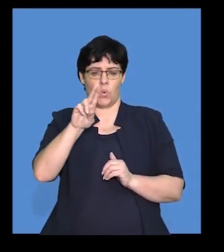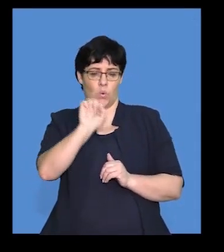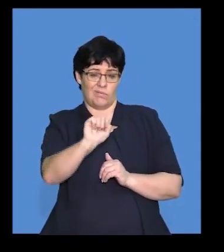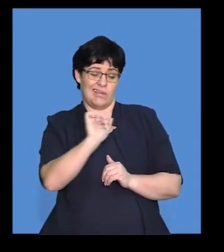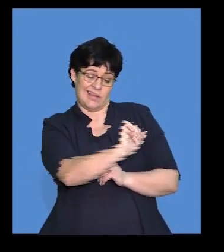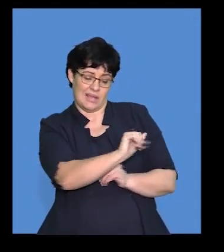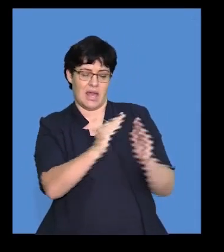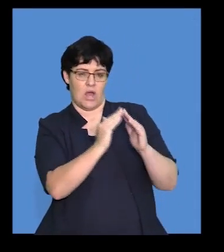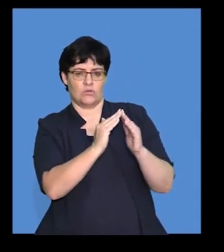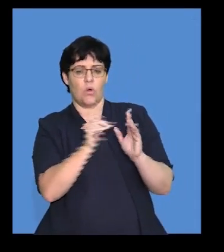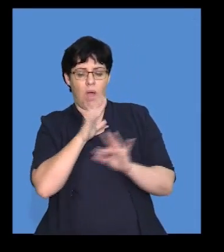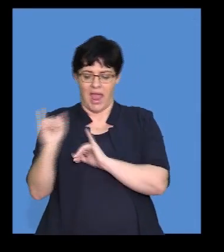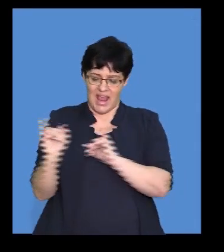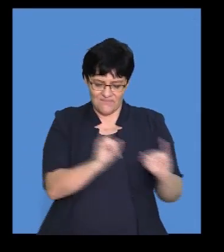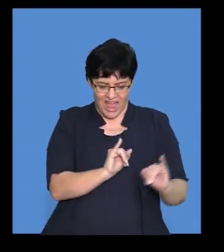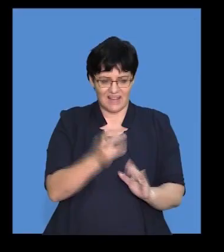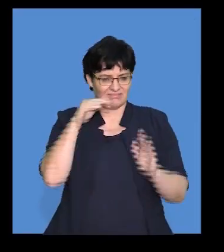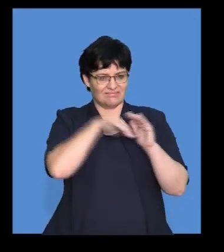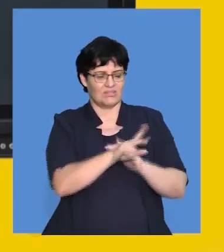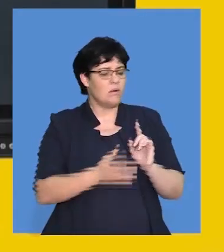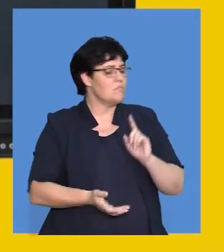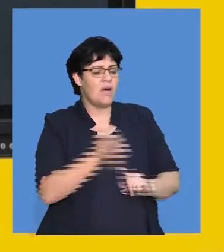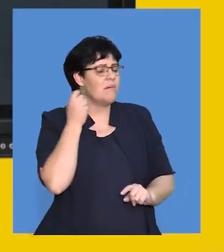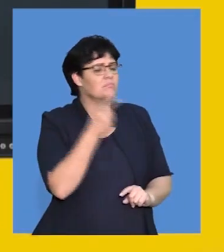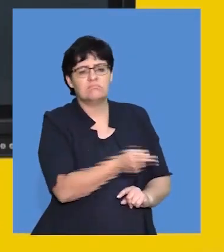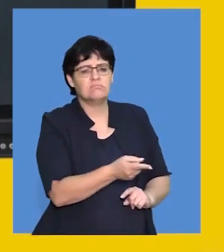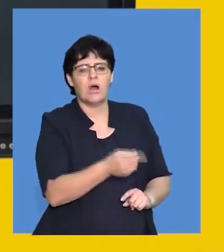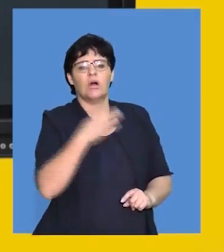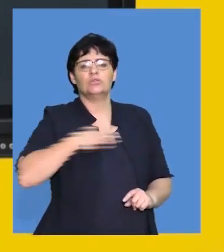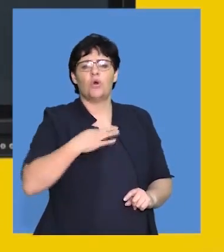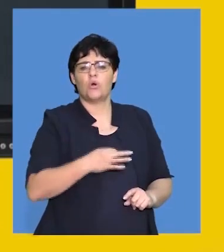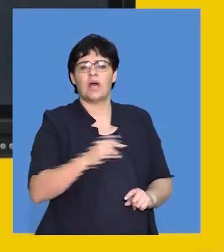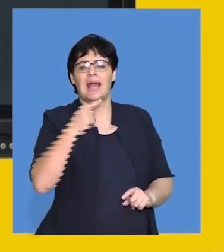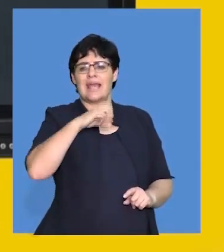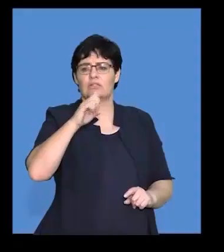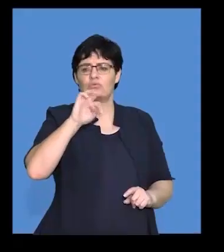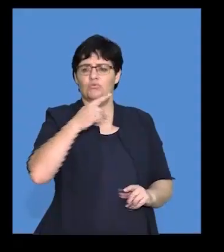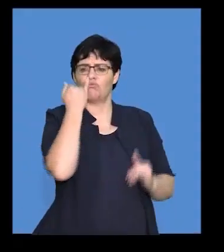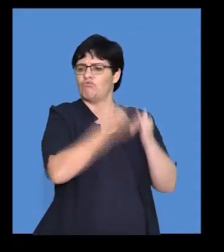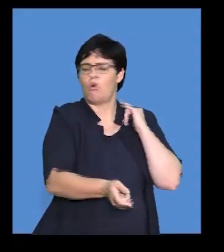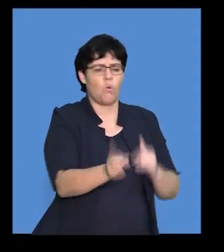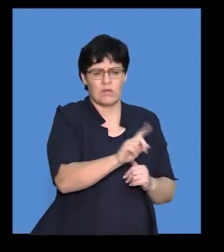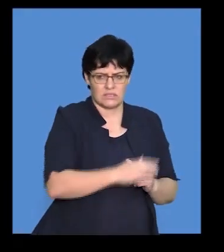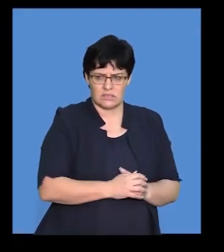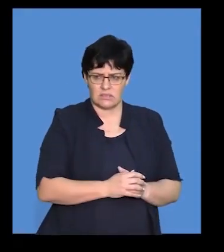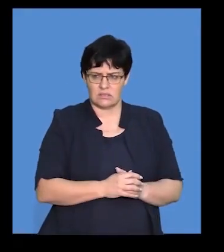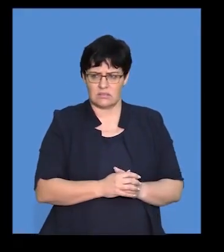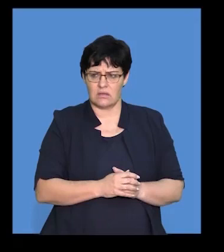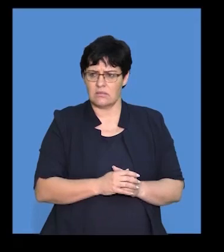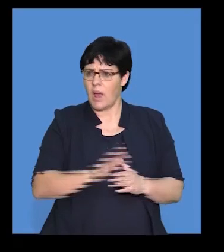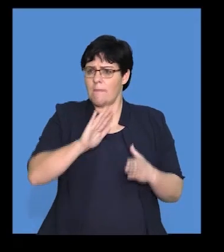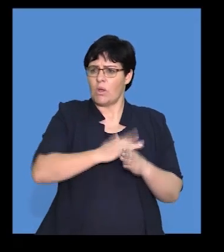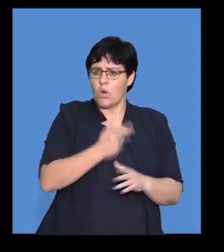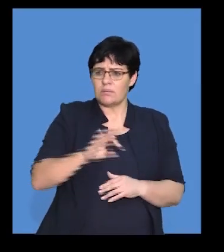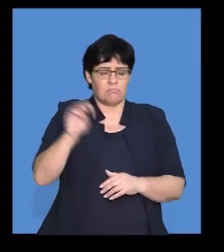been invited to come and find out what is wrong with the daughter Gertrude. Then, because